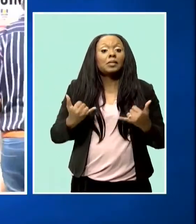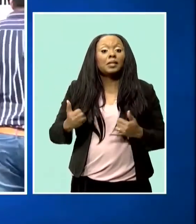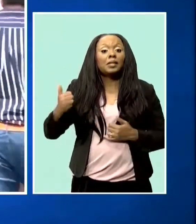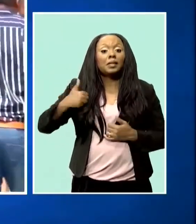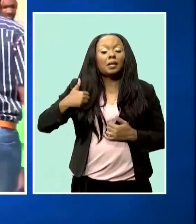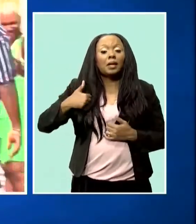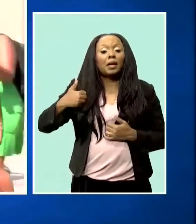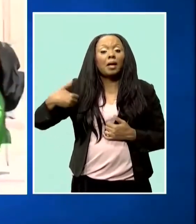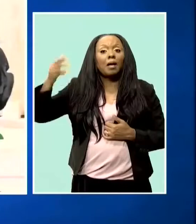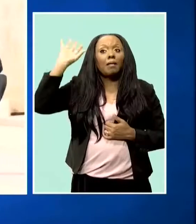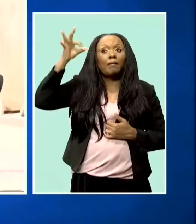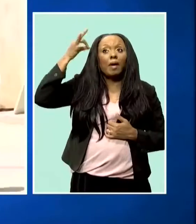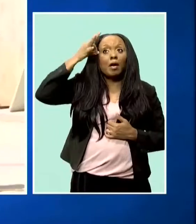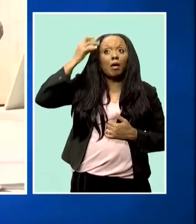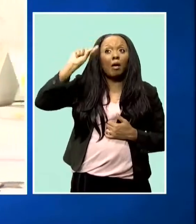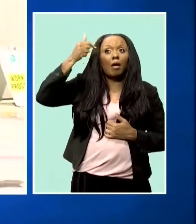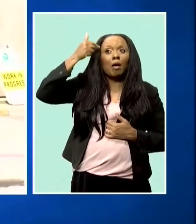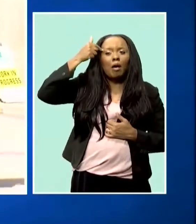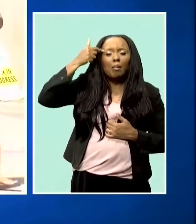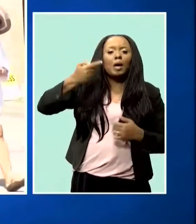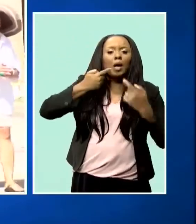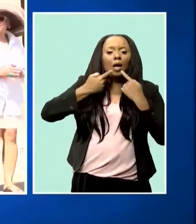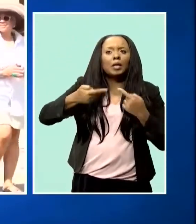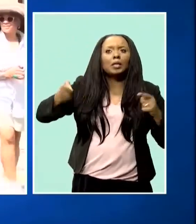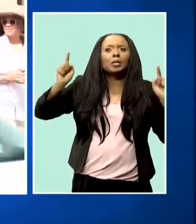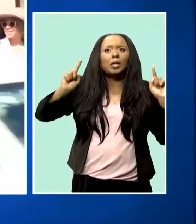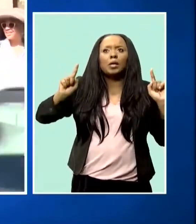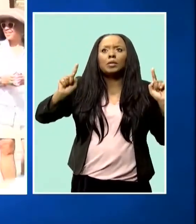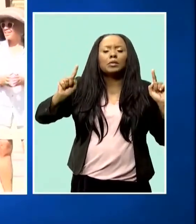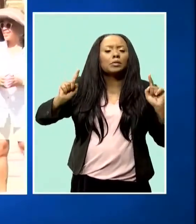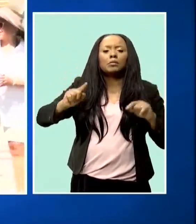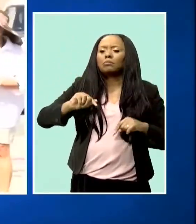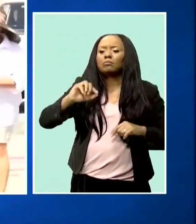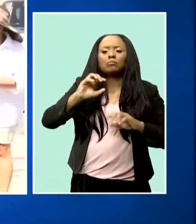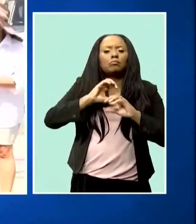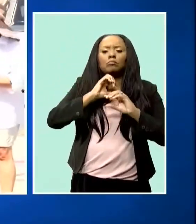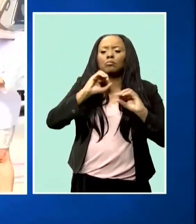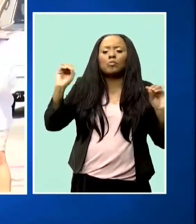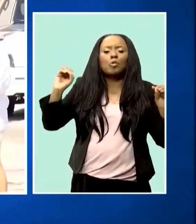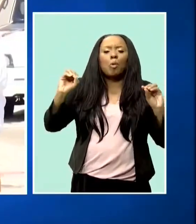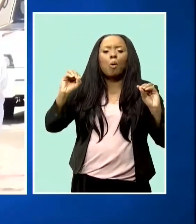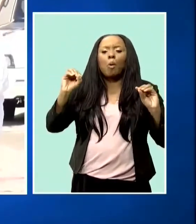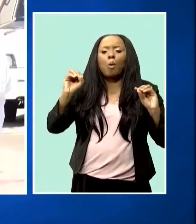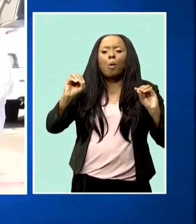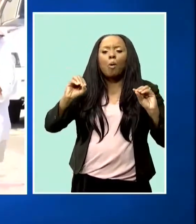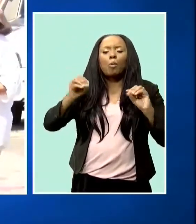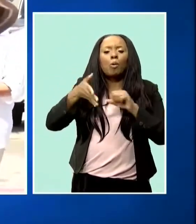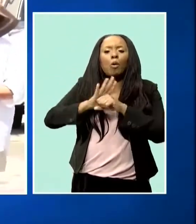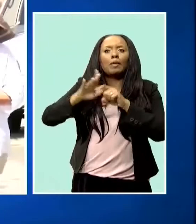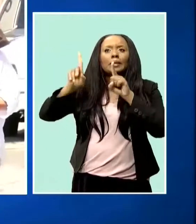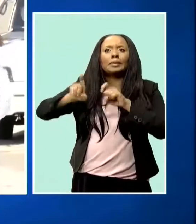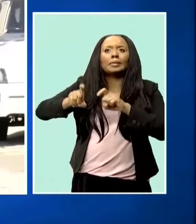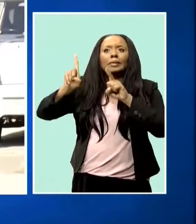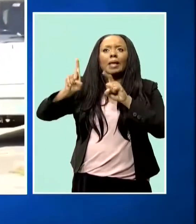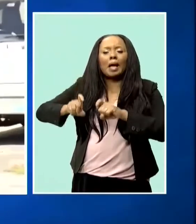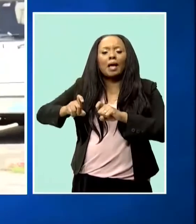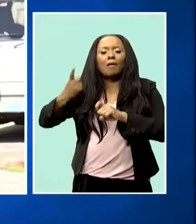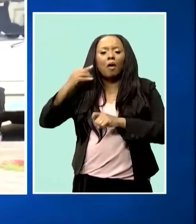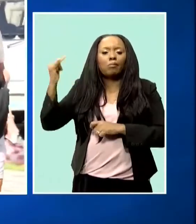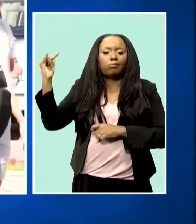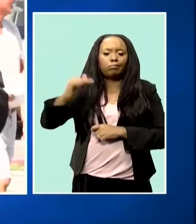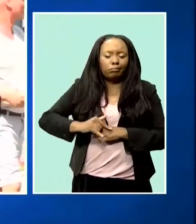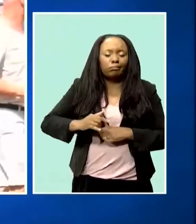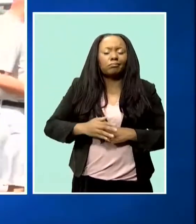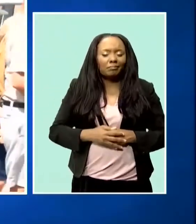Canada's federal government, lifting all inbound COVID travel restrictions effective October 1st. Barbados Tourism